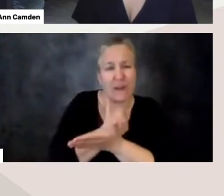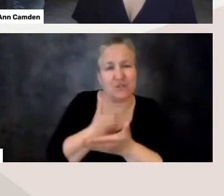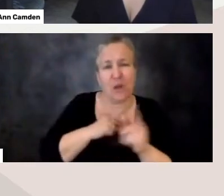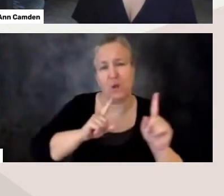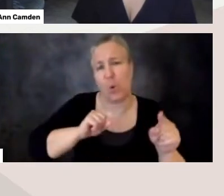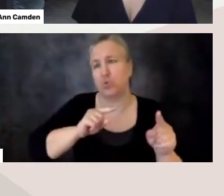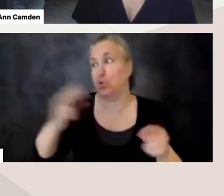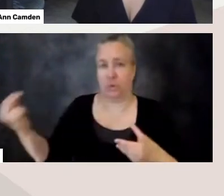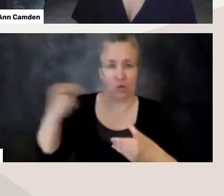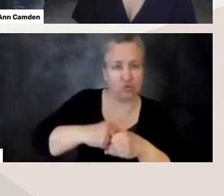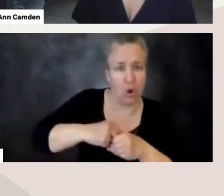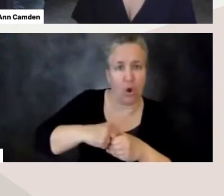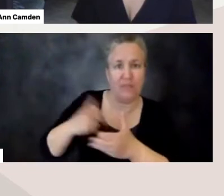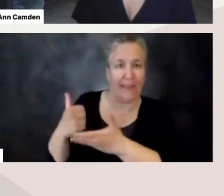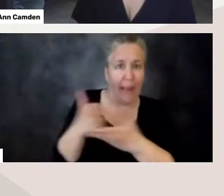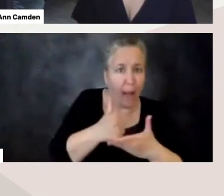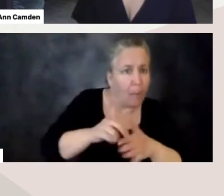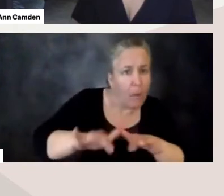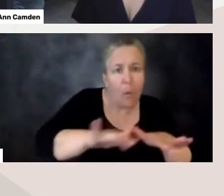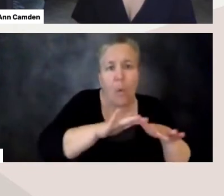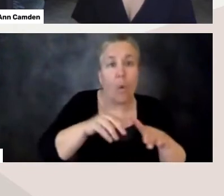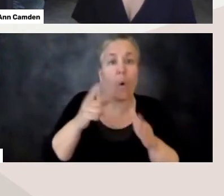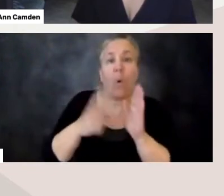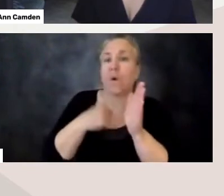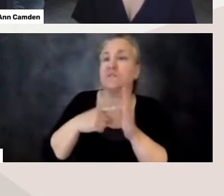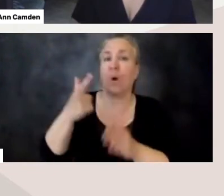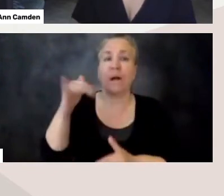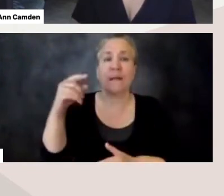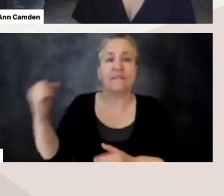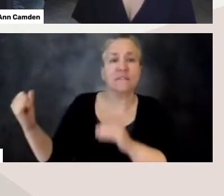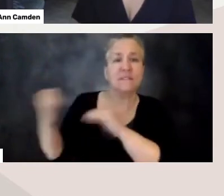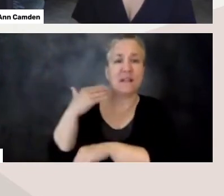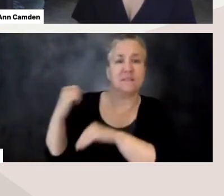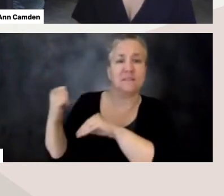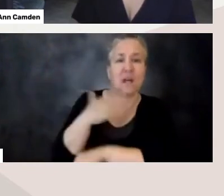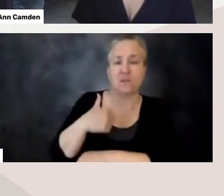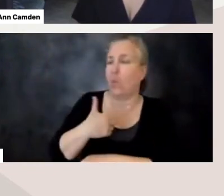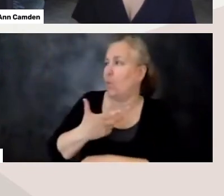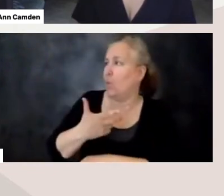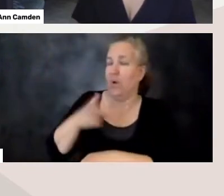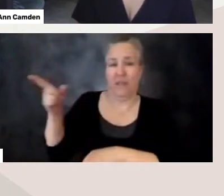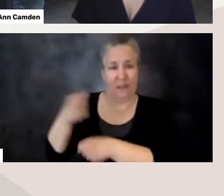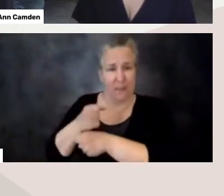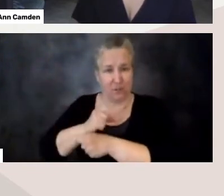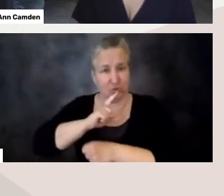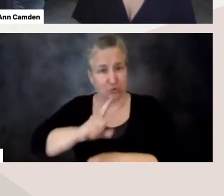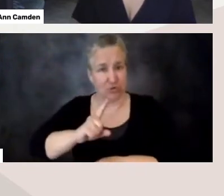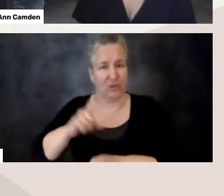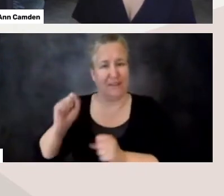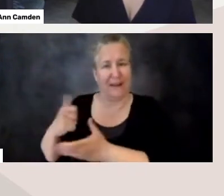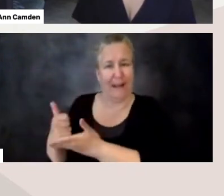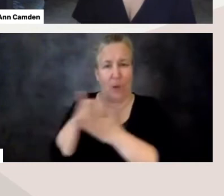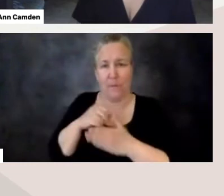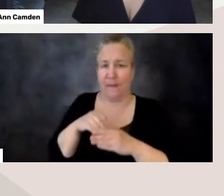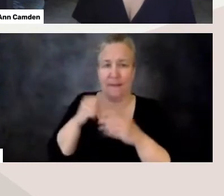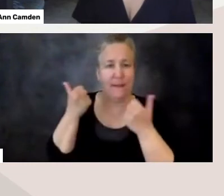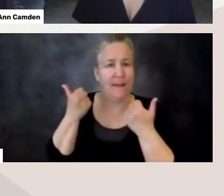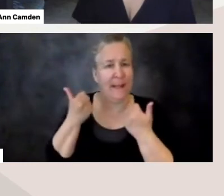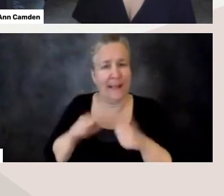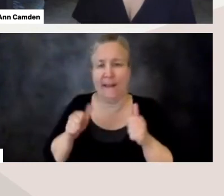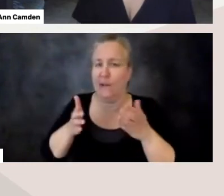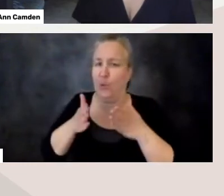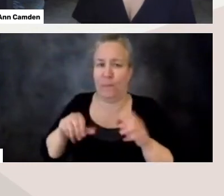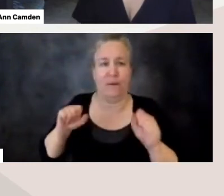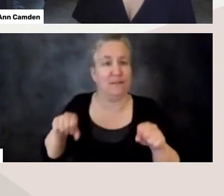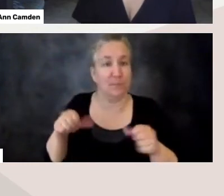help out, or they're just like send me little gifts here and there. Like they're just make sure that they can help in any way that